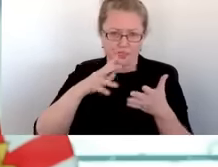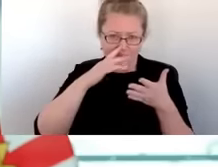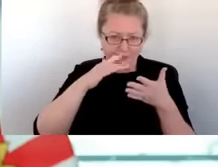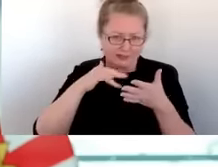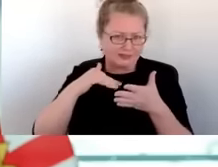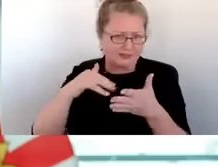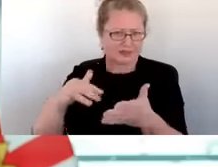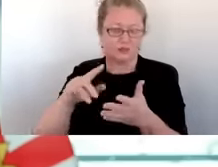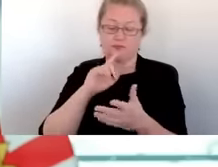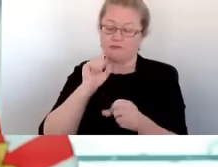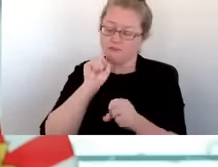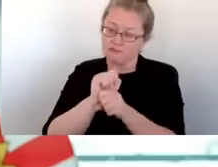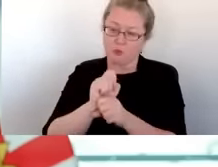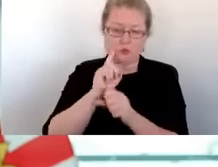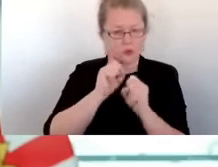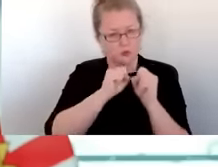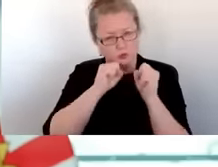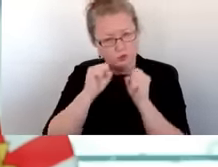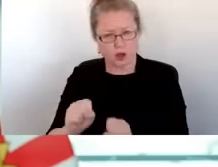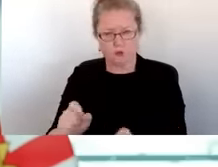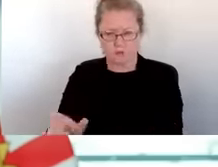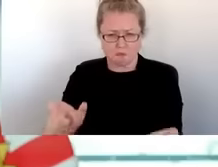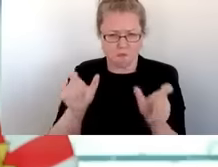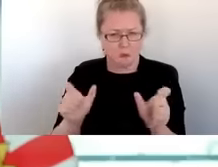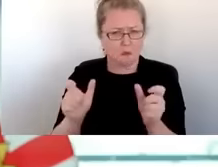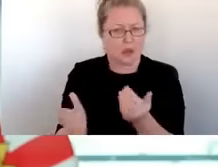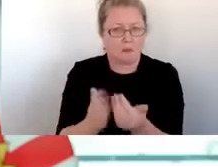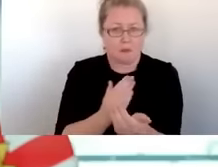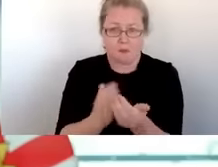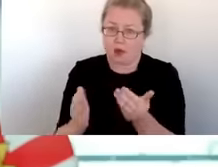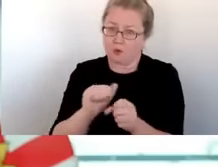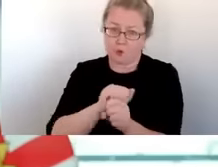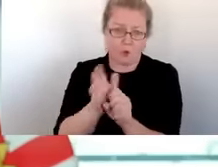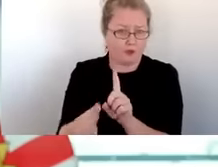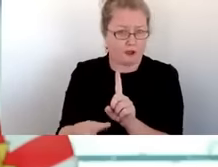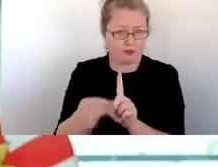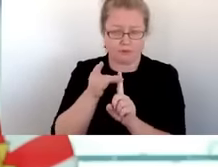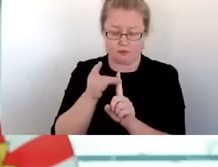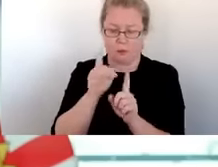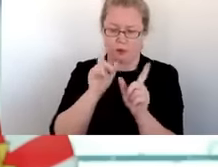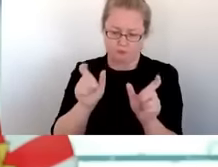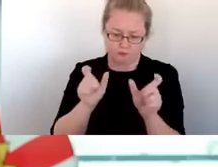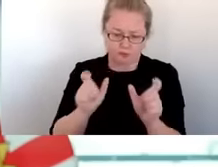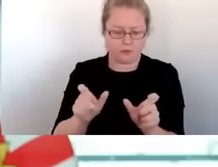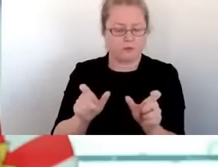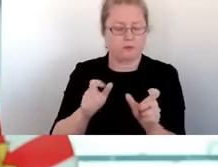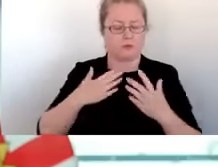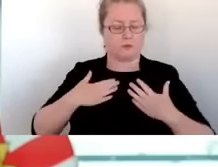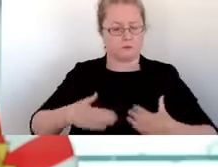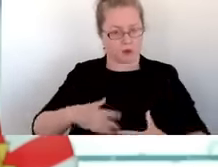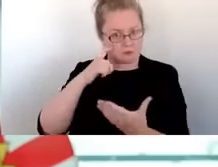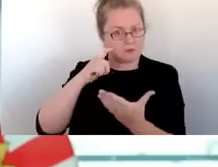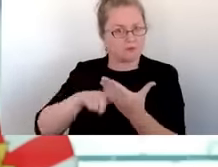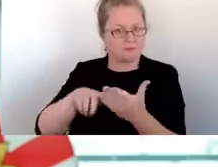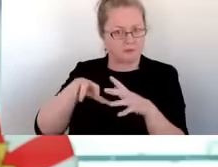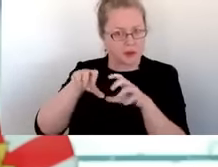really strong increased boost against all of the Omicron subvariants. So I think that's important for us to